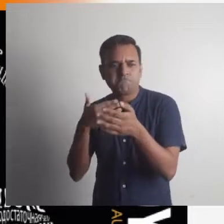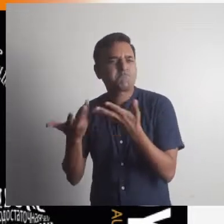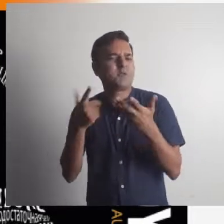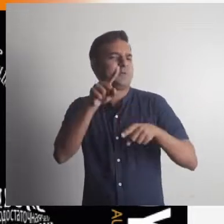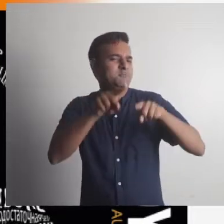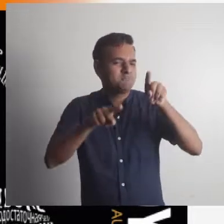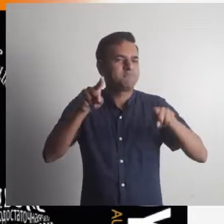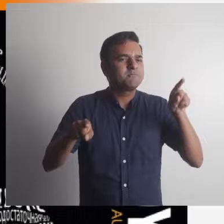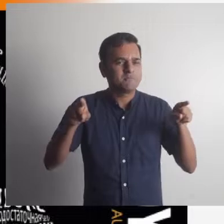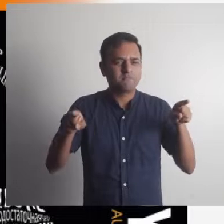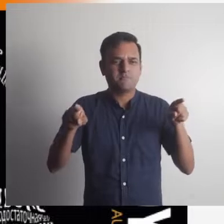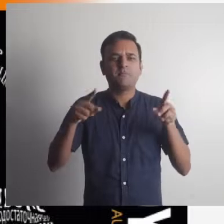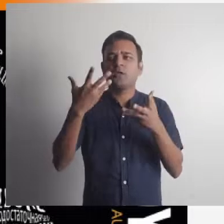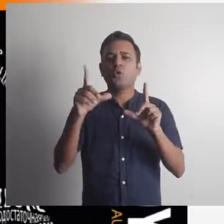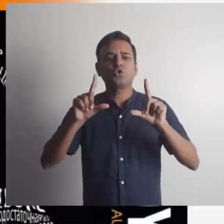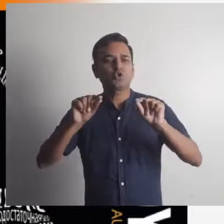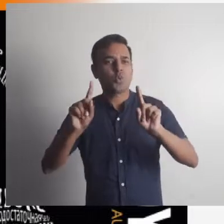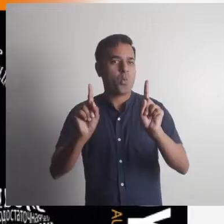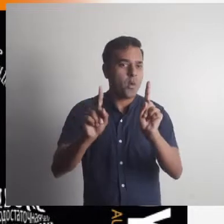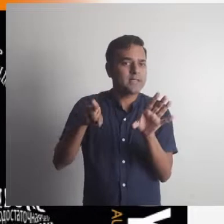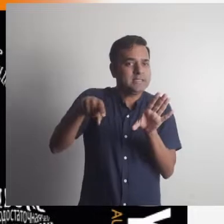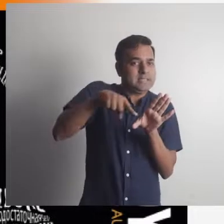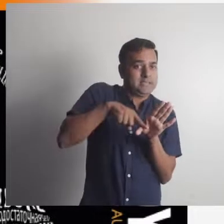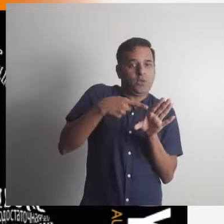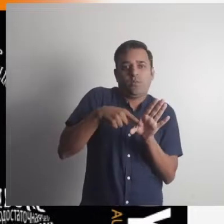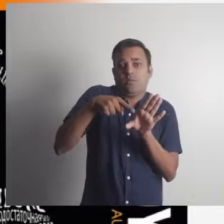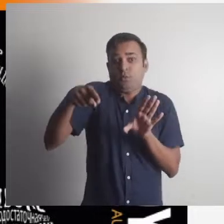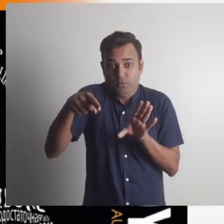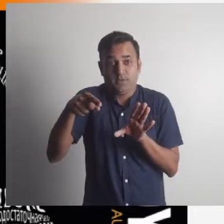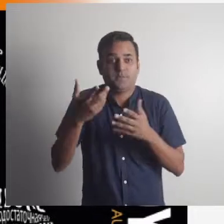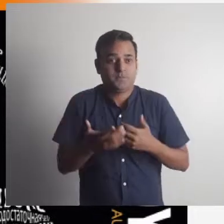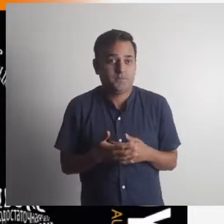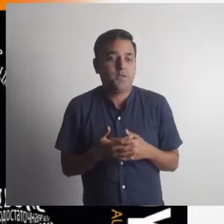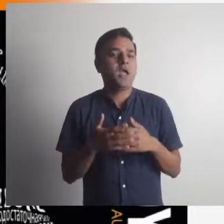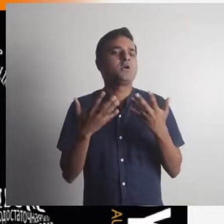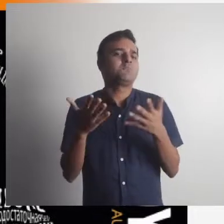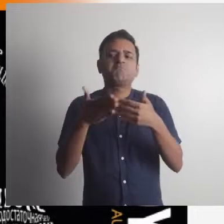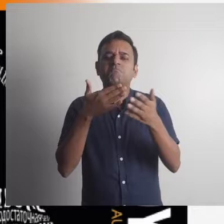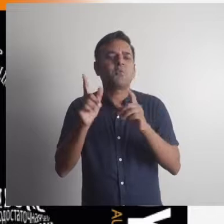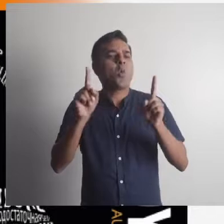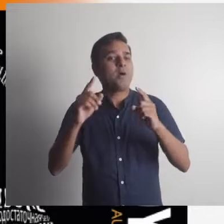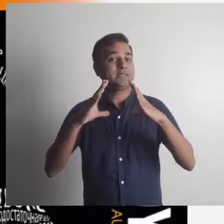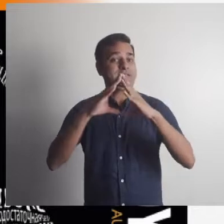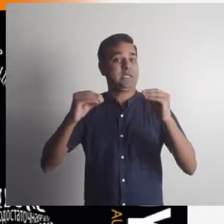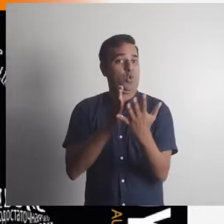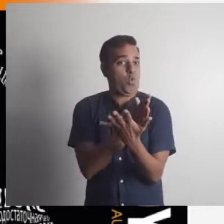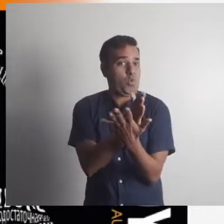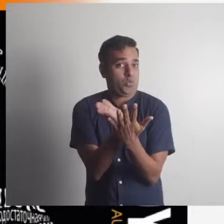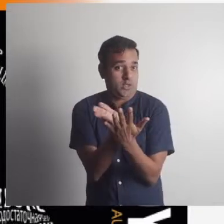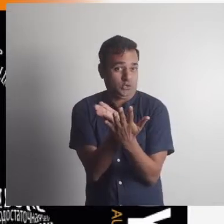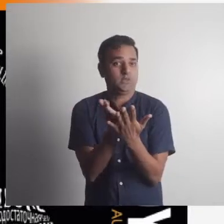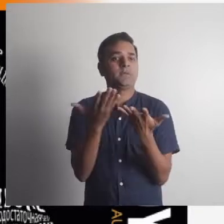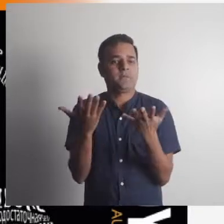time, whether it is our sexual orientation, gender identity and expression, whether it is our biology and the body in which we're